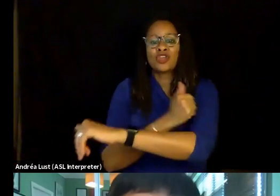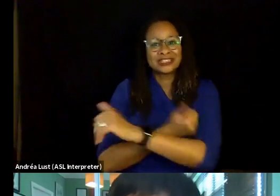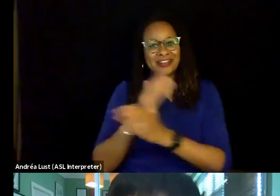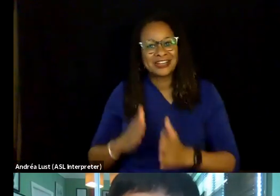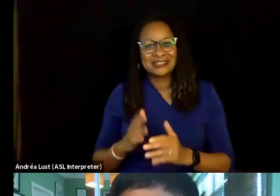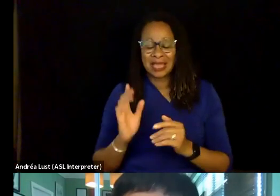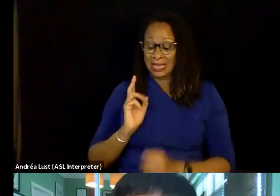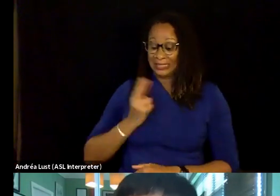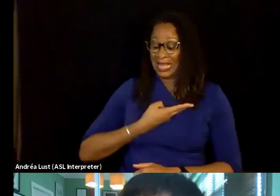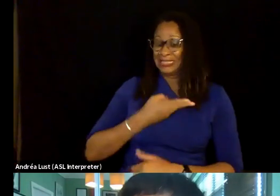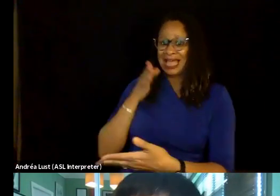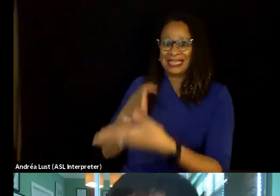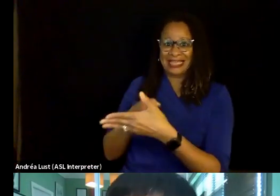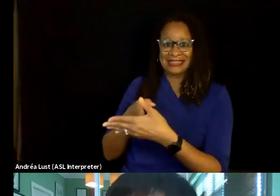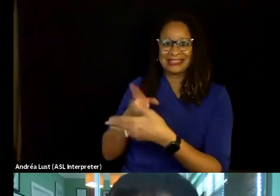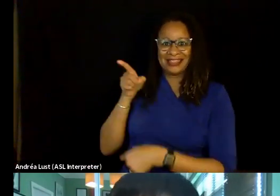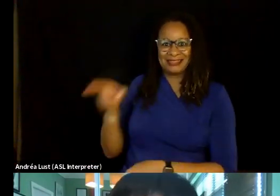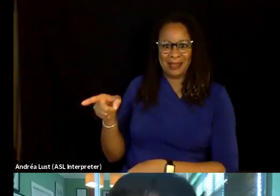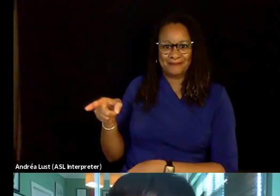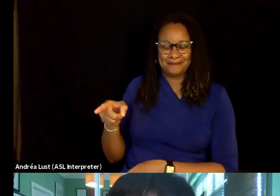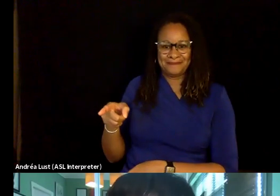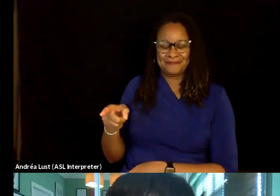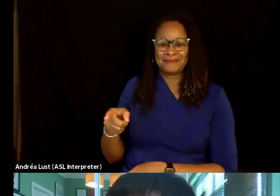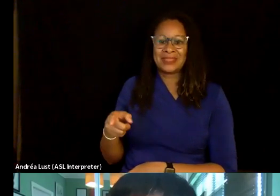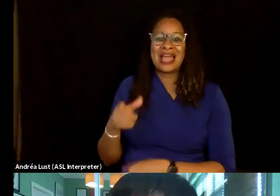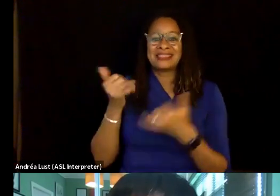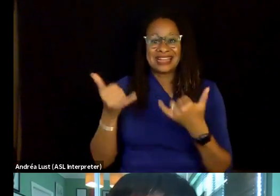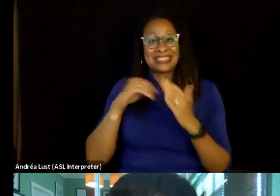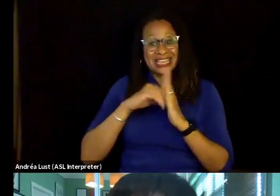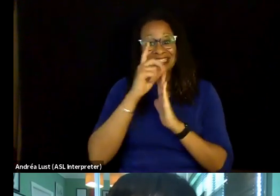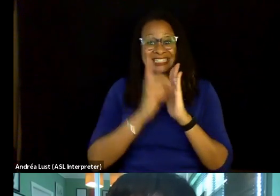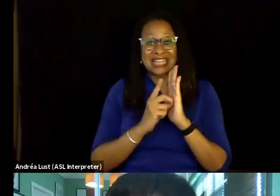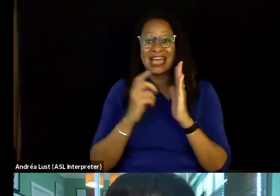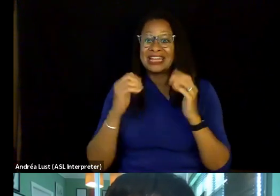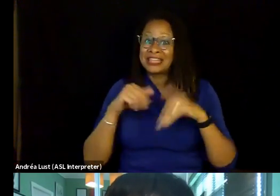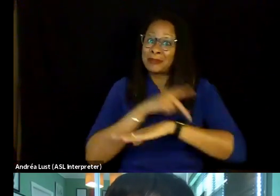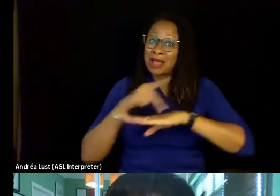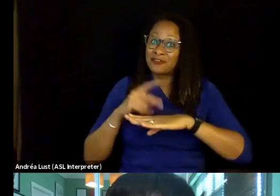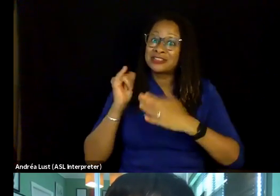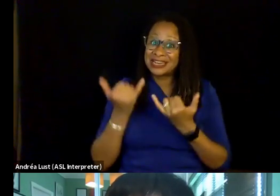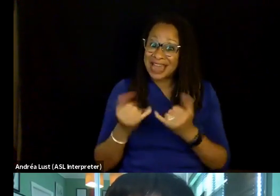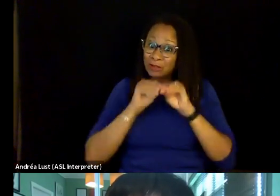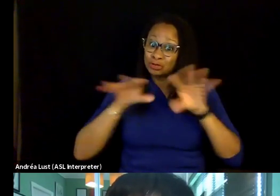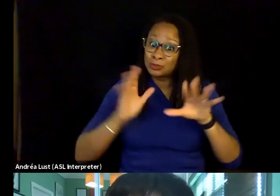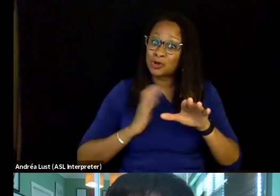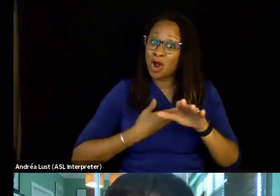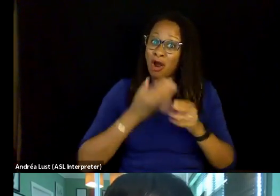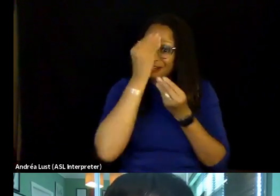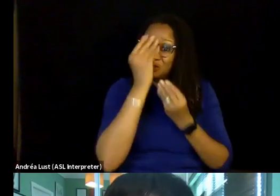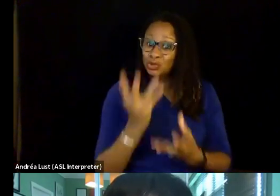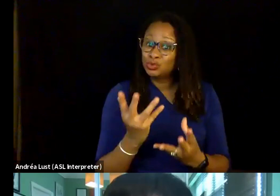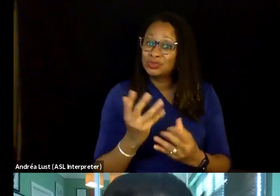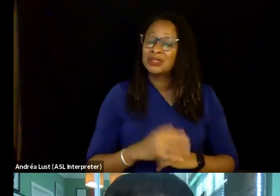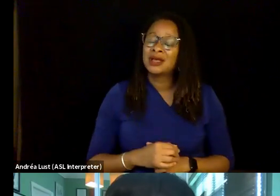is in the design of the platforms that now distribute our news. And so what that means is that